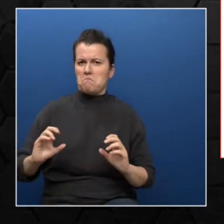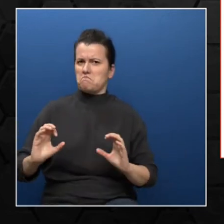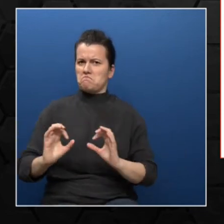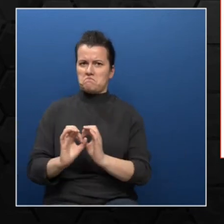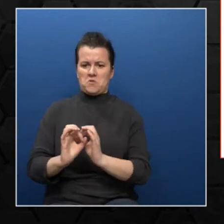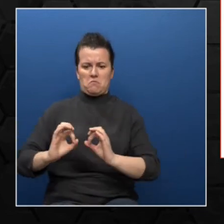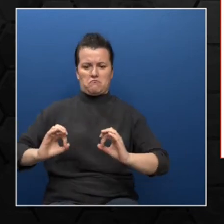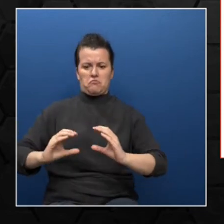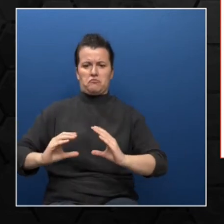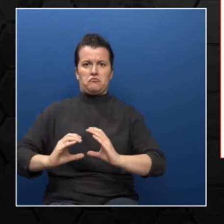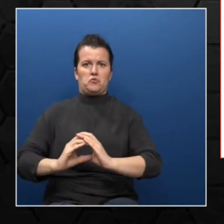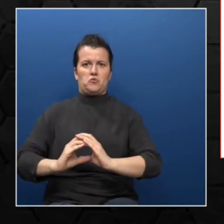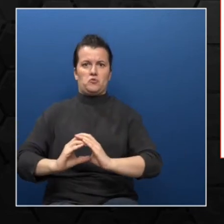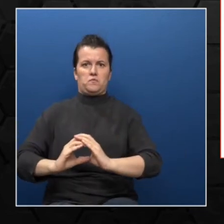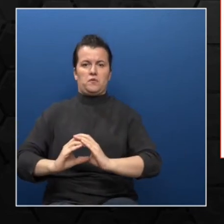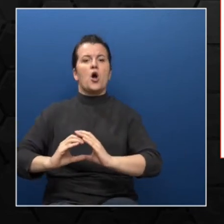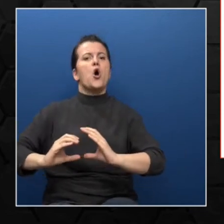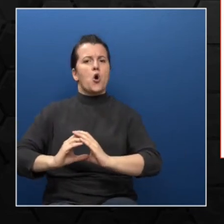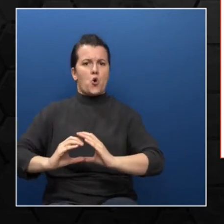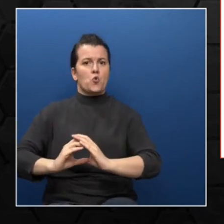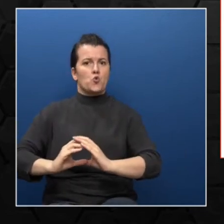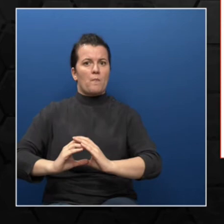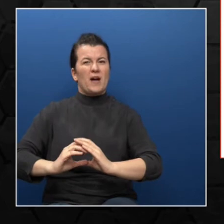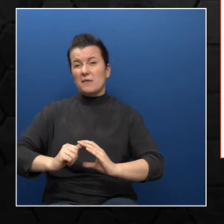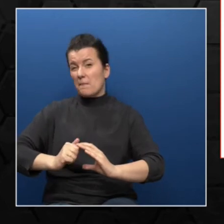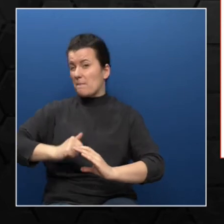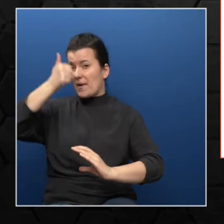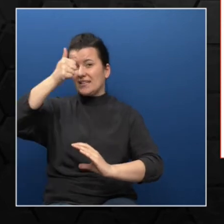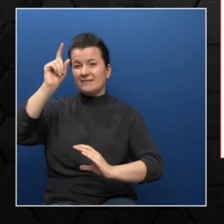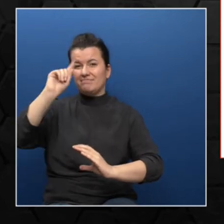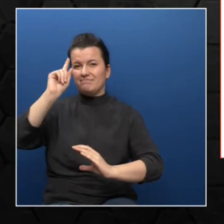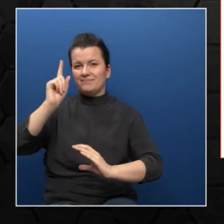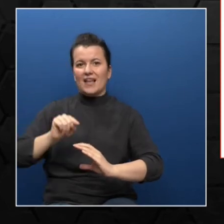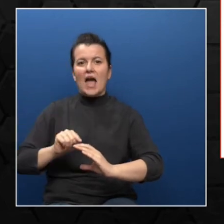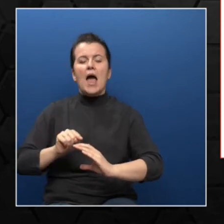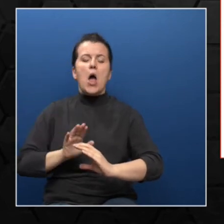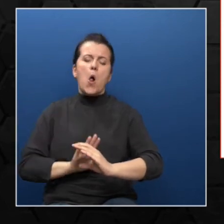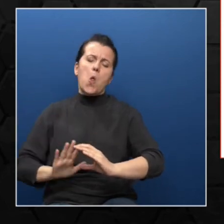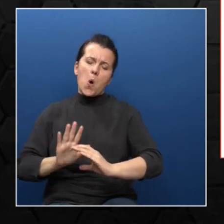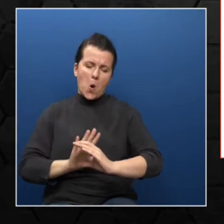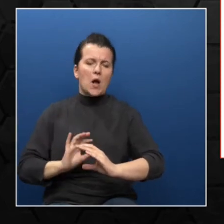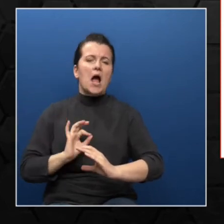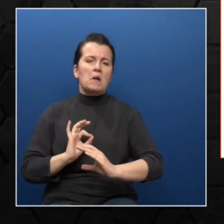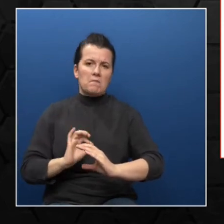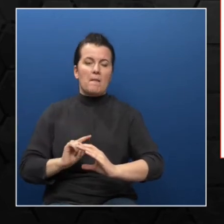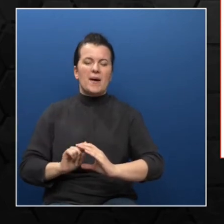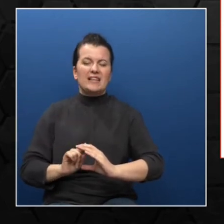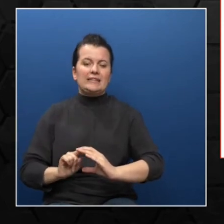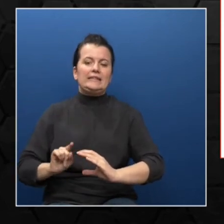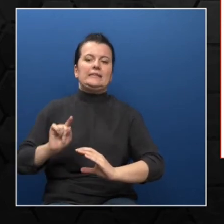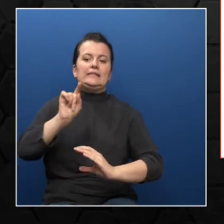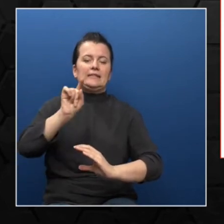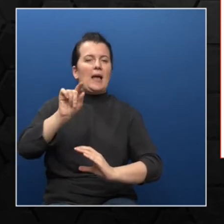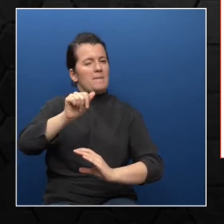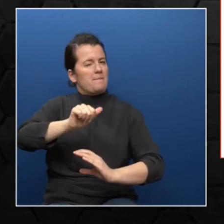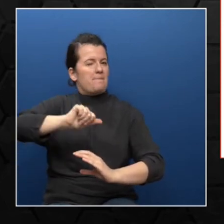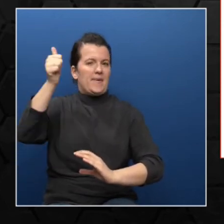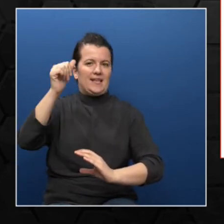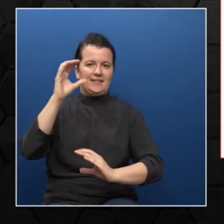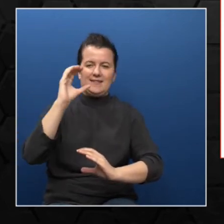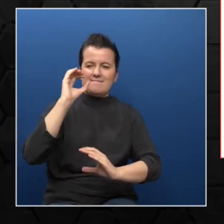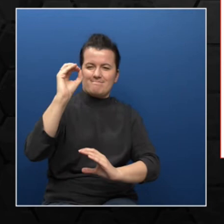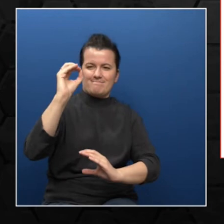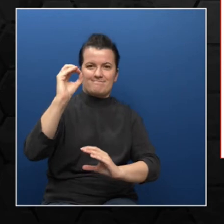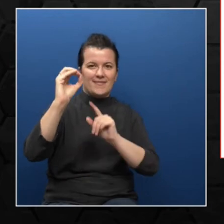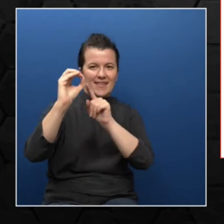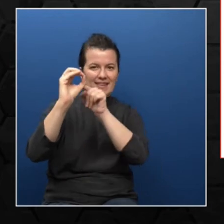position, but that isn't the global best position. That's maybe a local best position. So now they need to join the other particles that